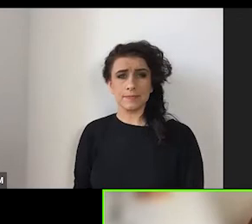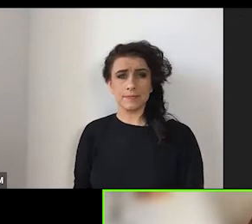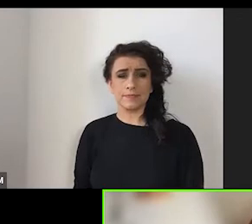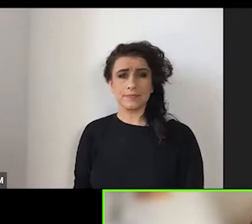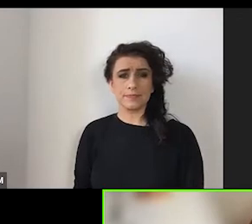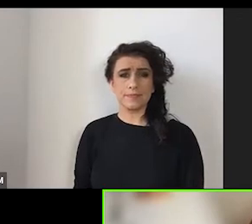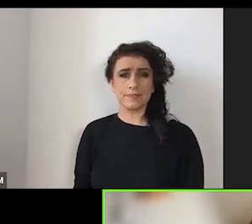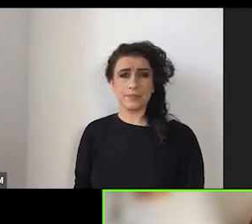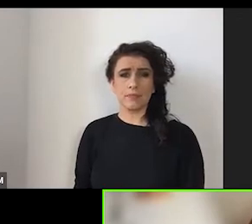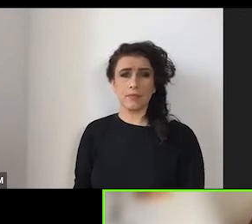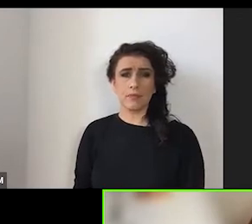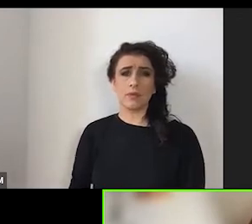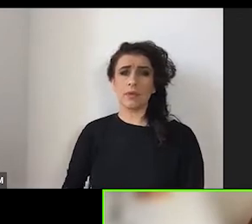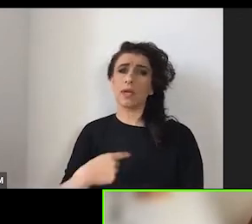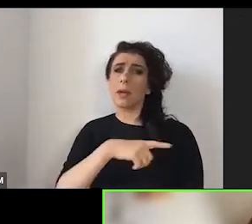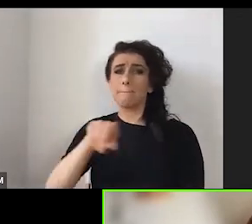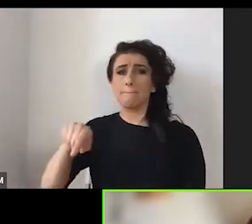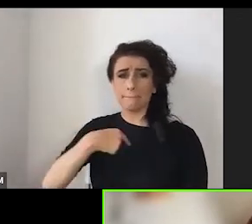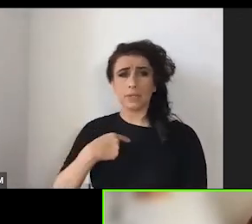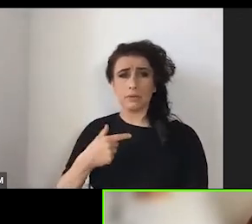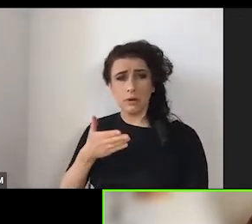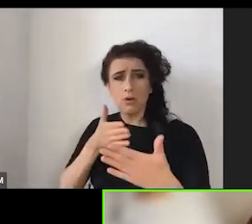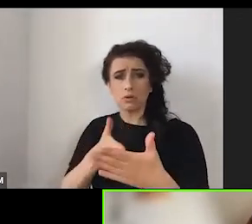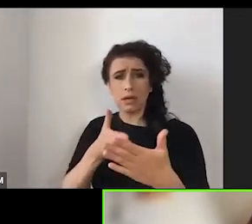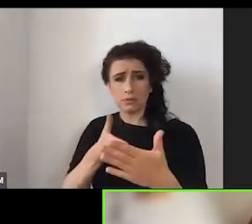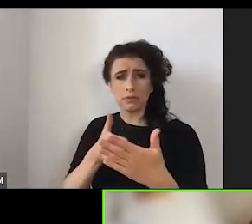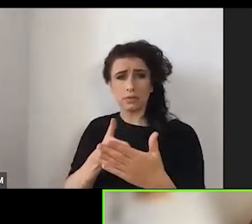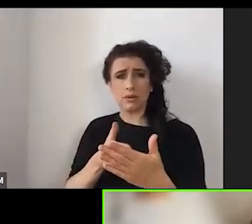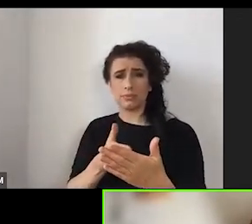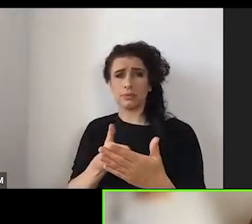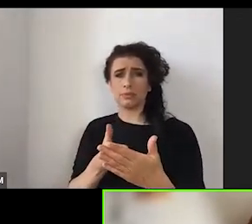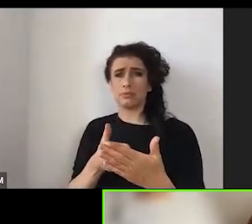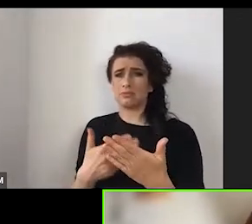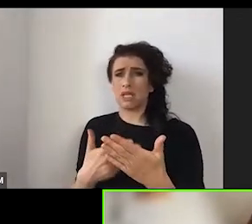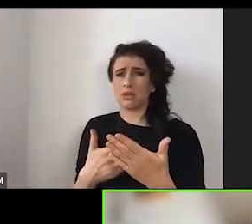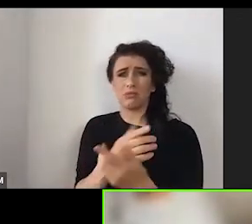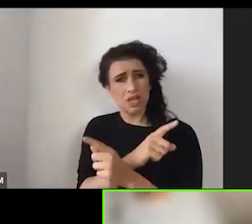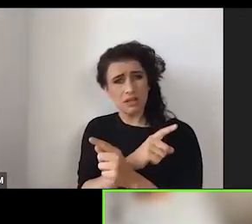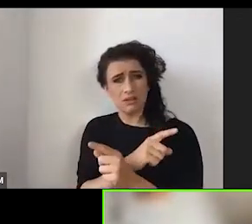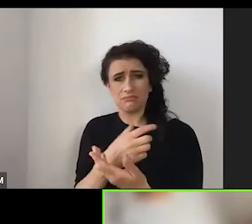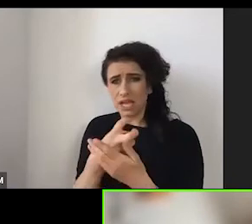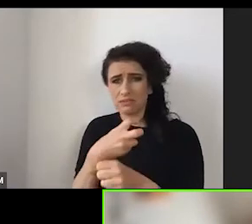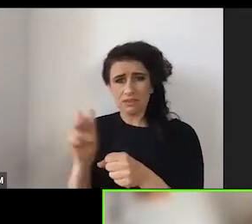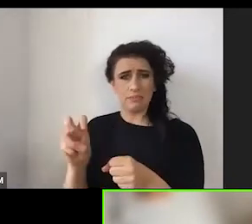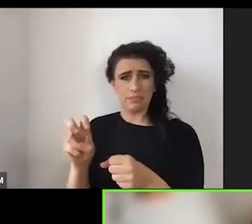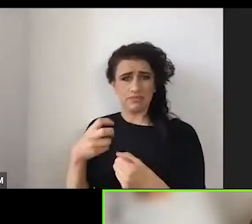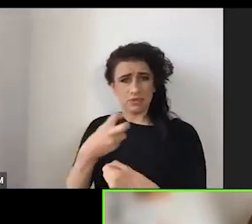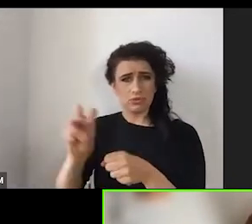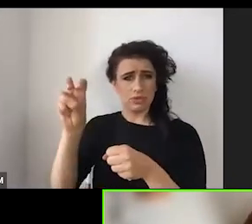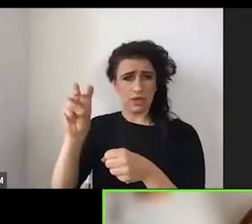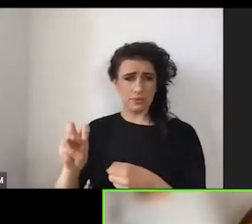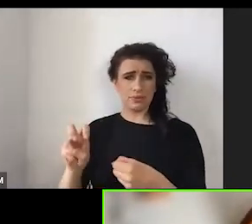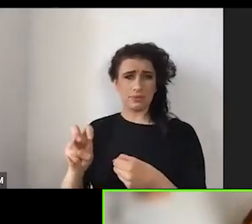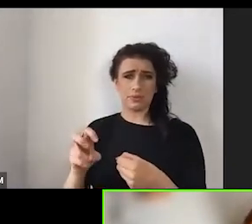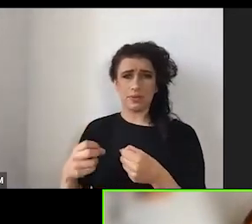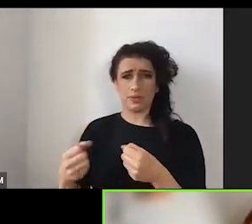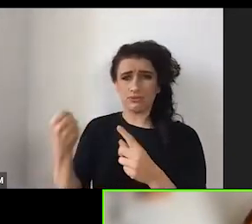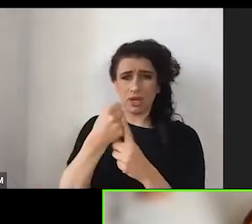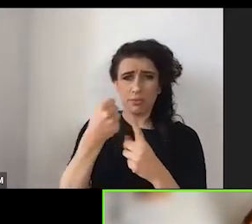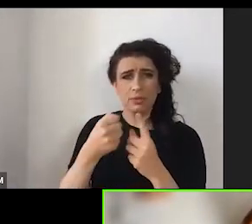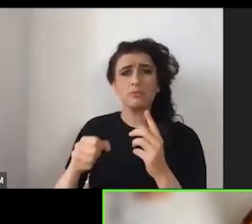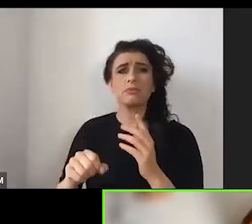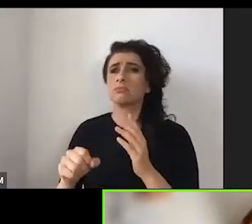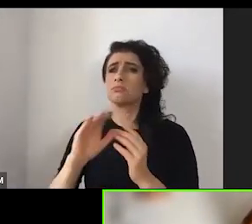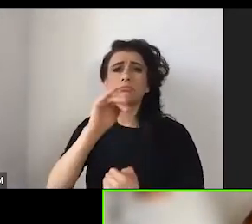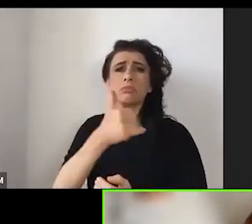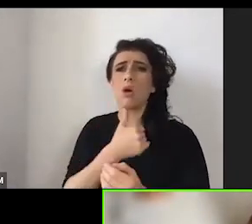on violence against men. You're going to find a video on our YouTube channel that is called Violence Against Men, because there is